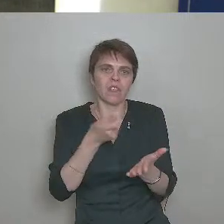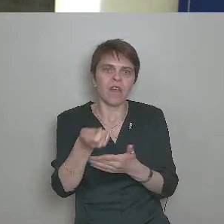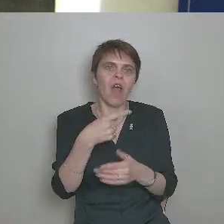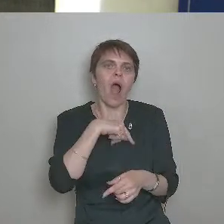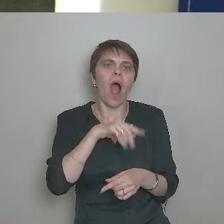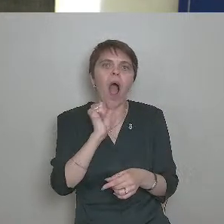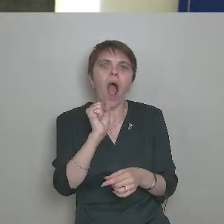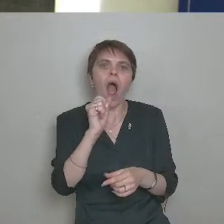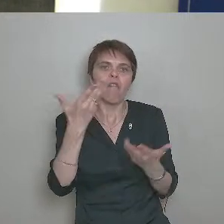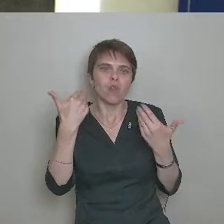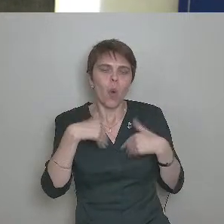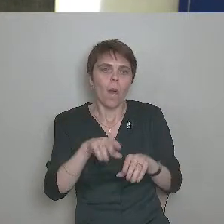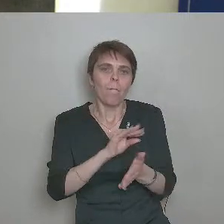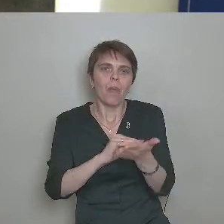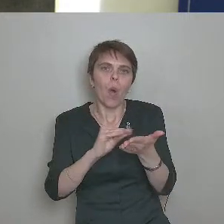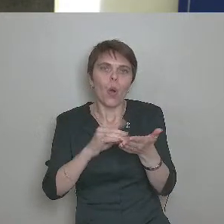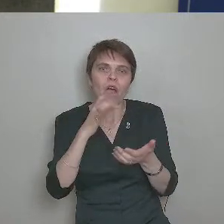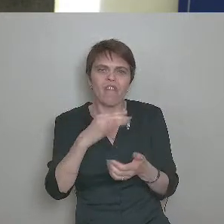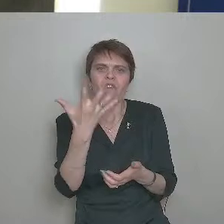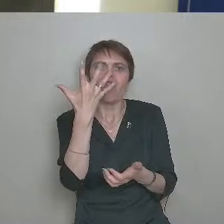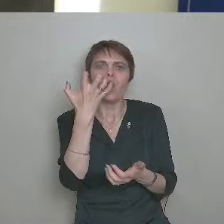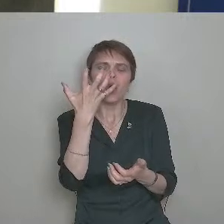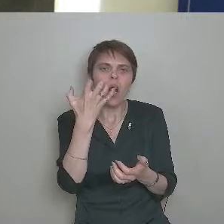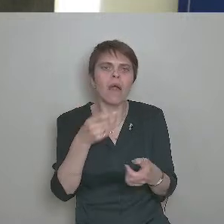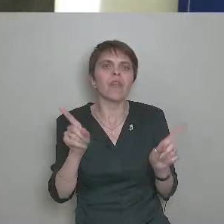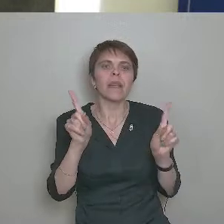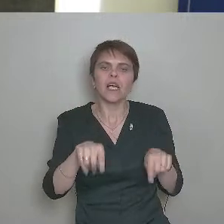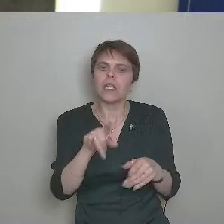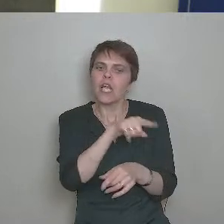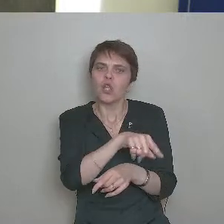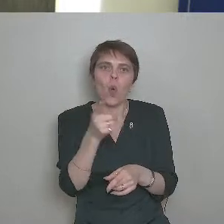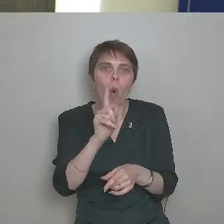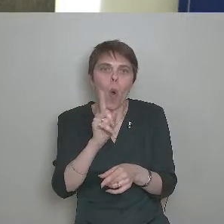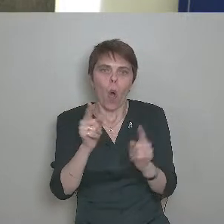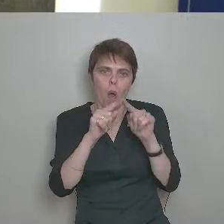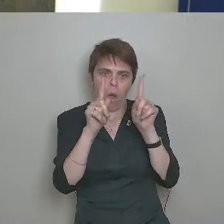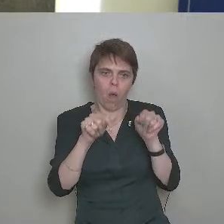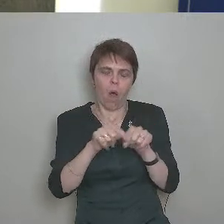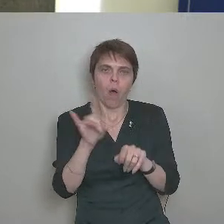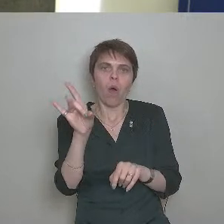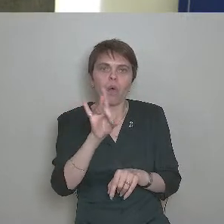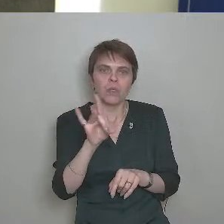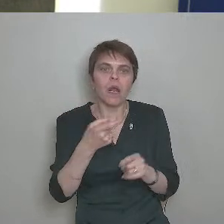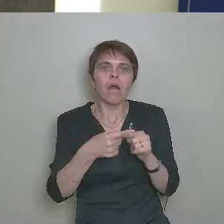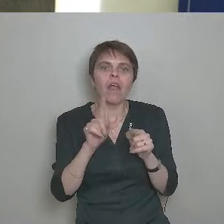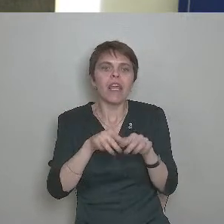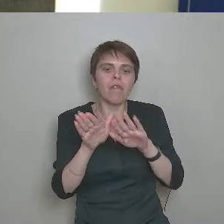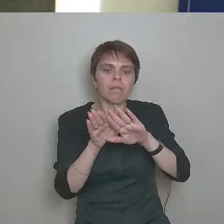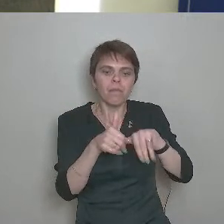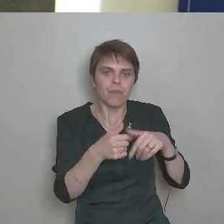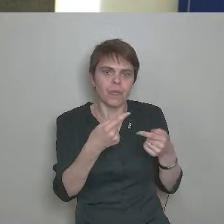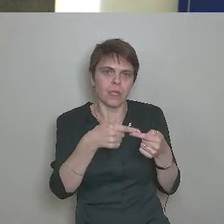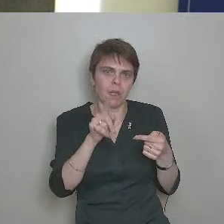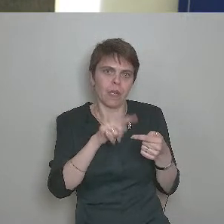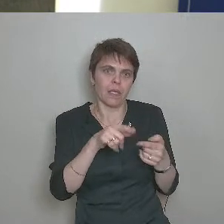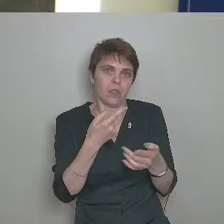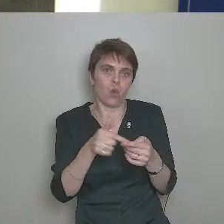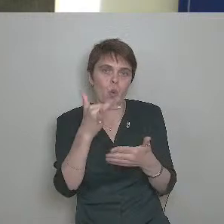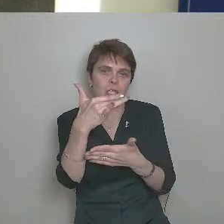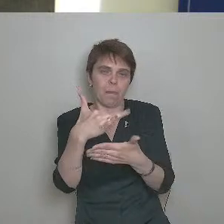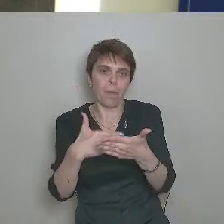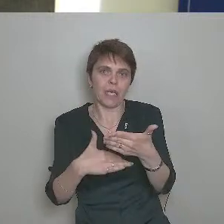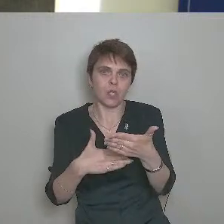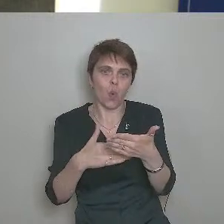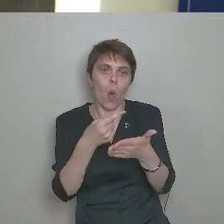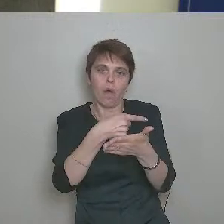there is a mistake in the statement where the consent, the picture is of a different size, and two candidates are